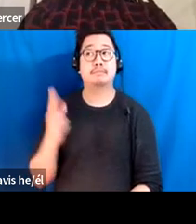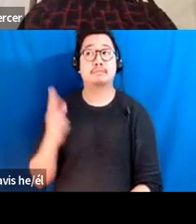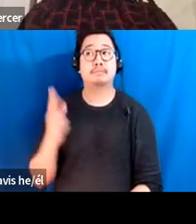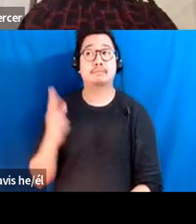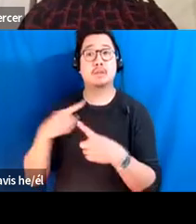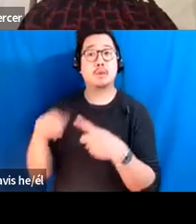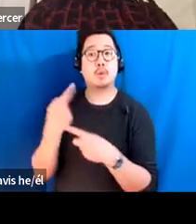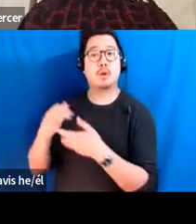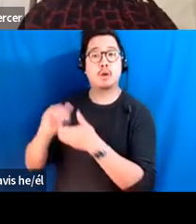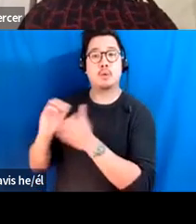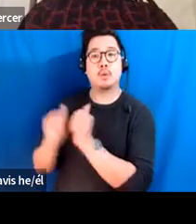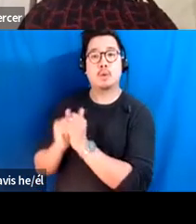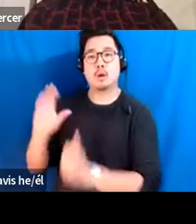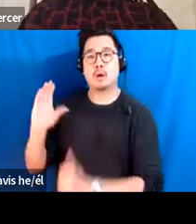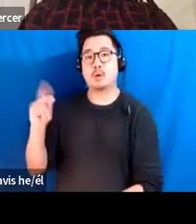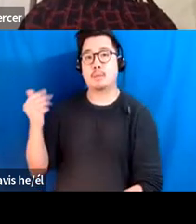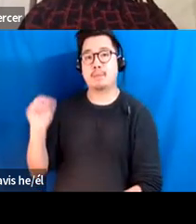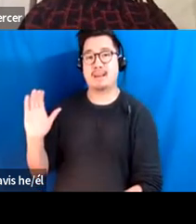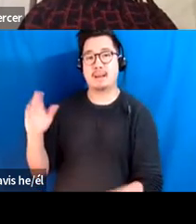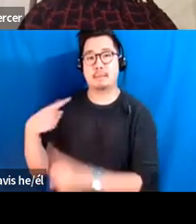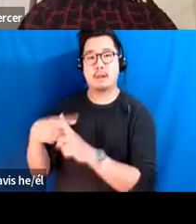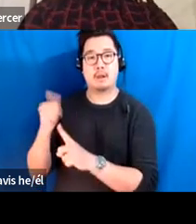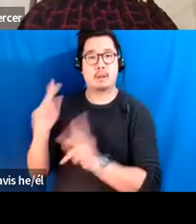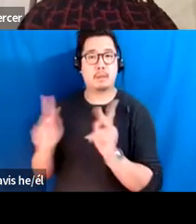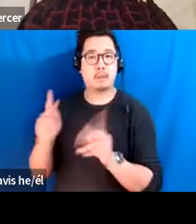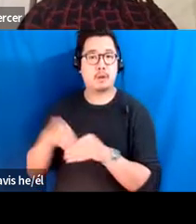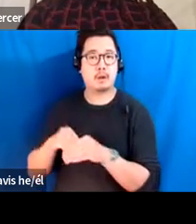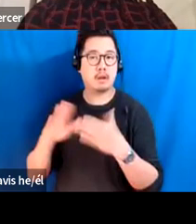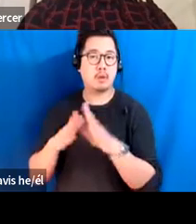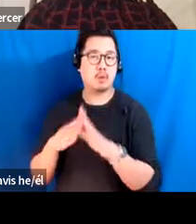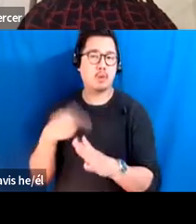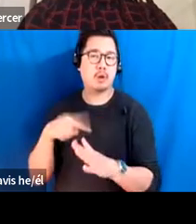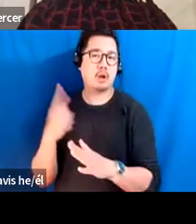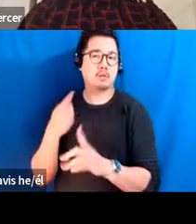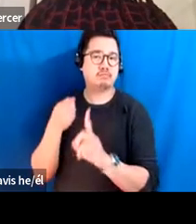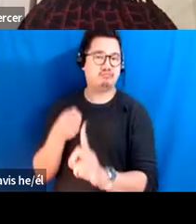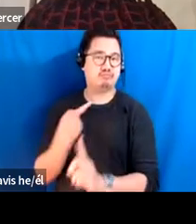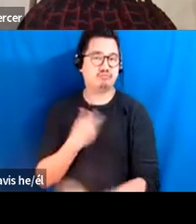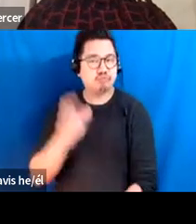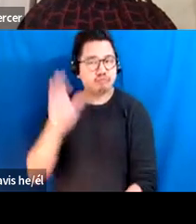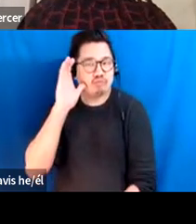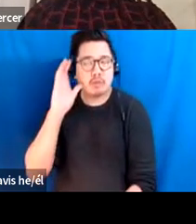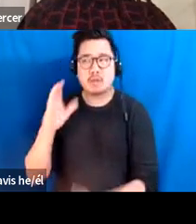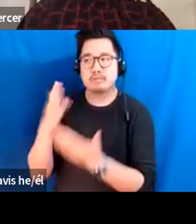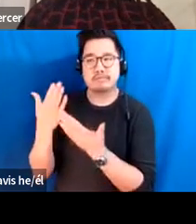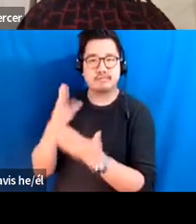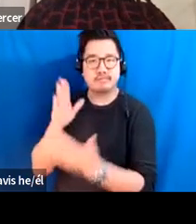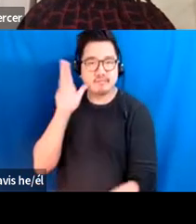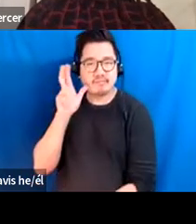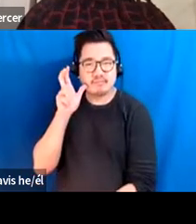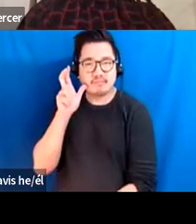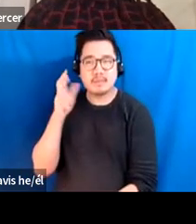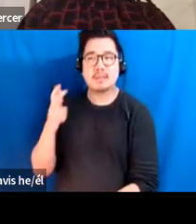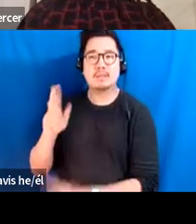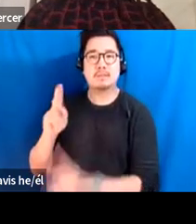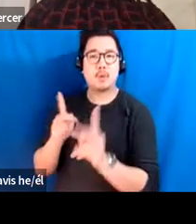kokak and other members of the community we always made it a point to listen and hear the feedback from the um receivers of the